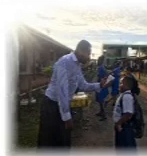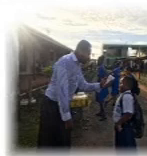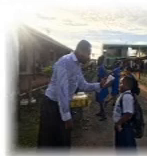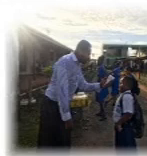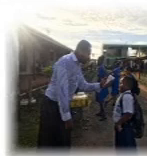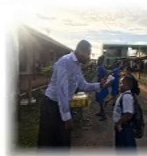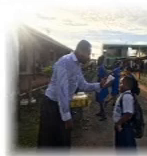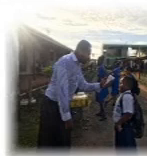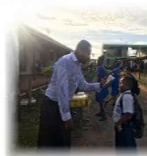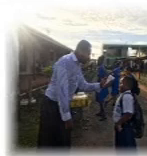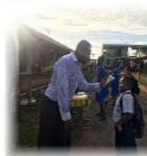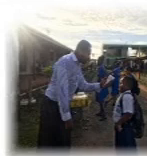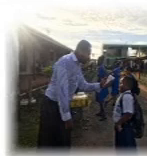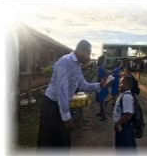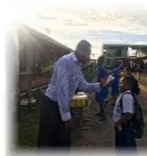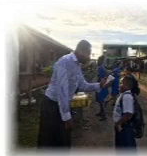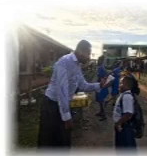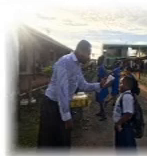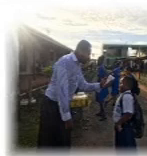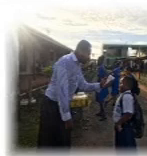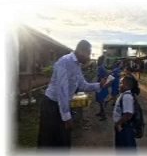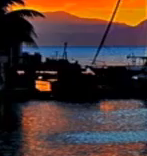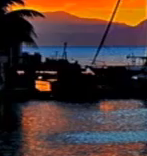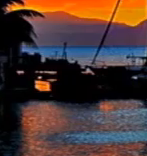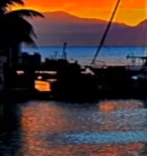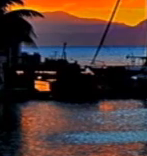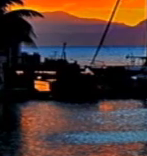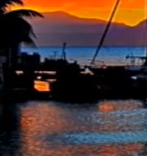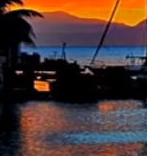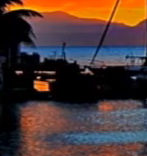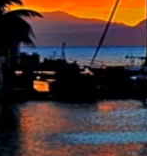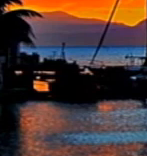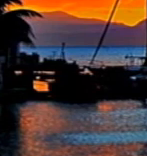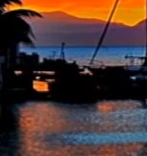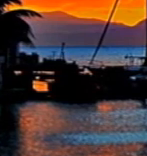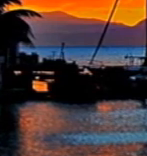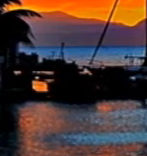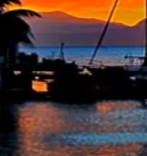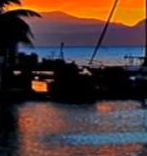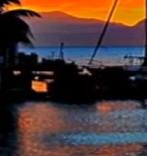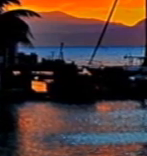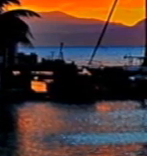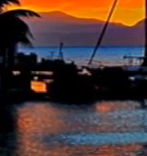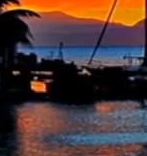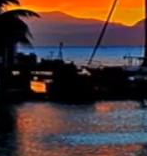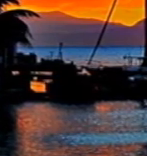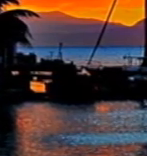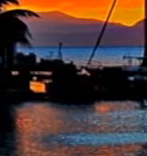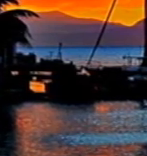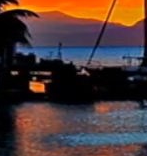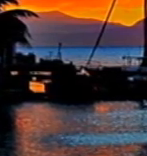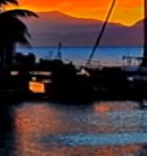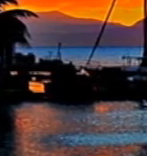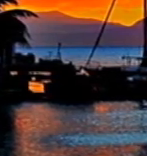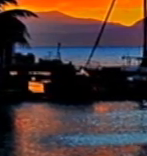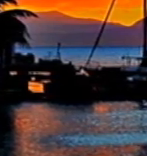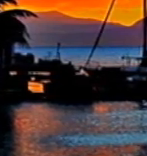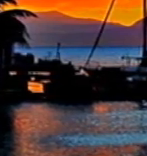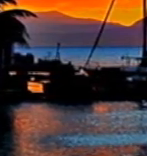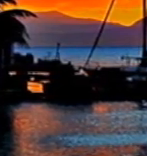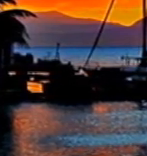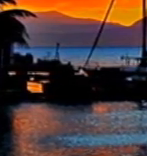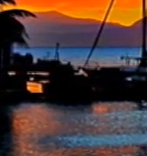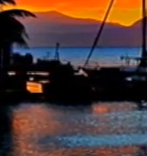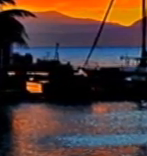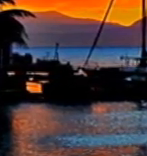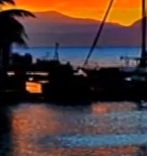resumption of schools? Visit our FBC website to answer. And our shot of the day, Fiji has the most spectacular sunsets in the